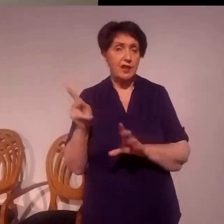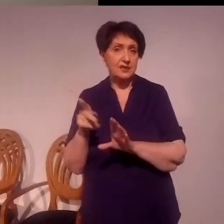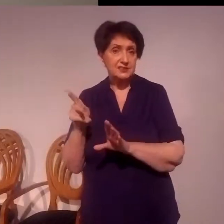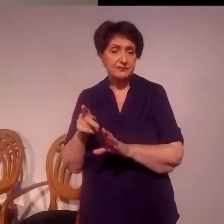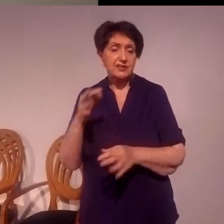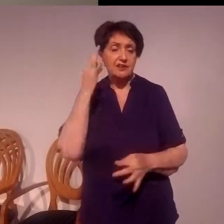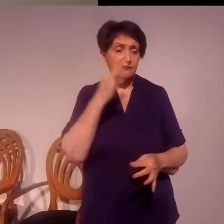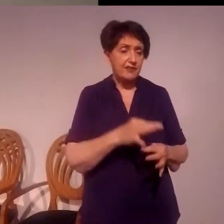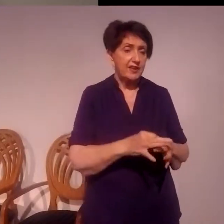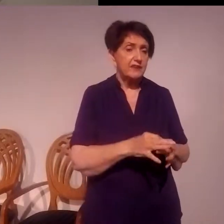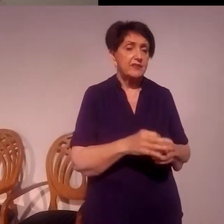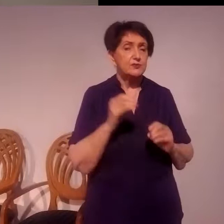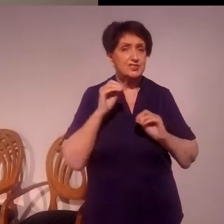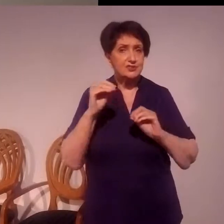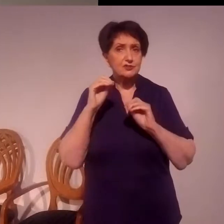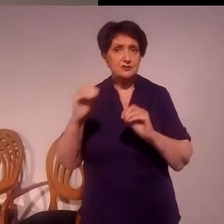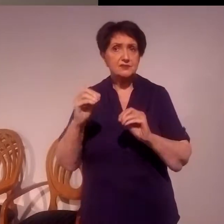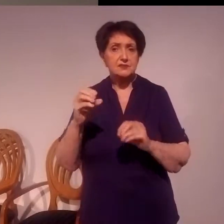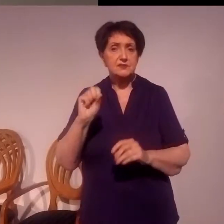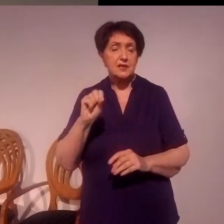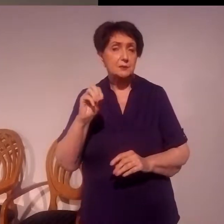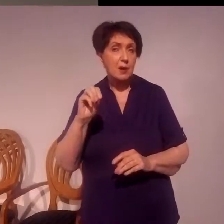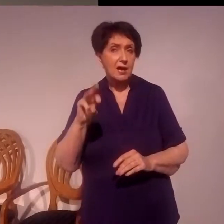faith, our teachings of science and mind,